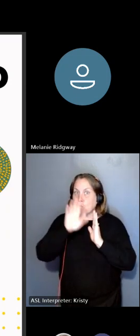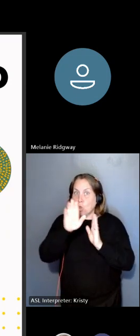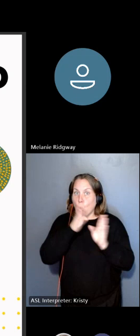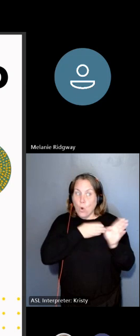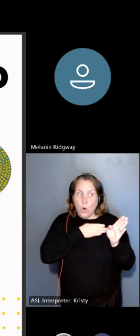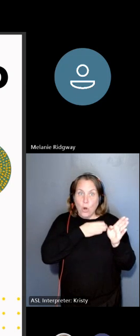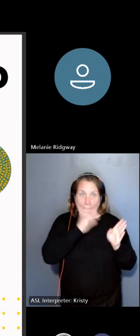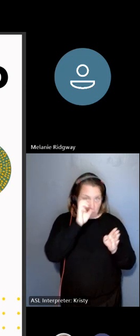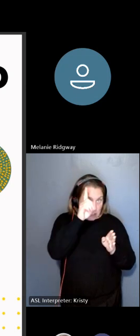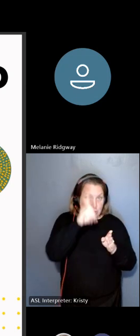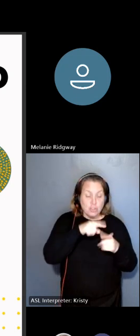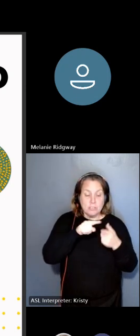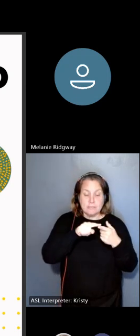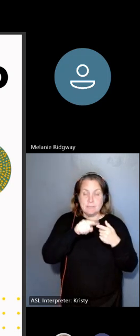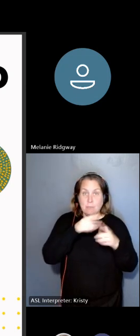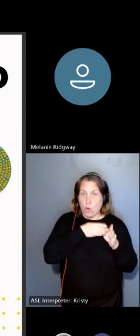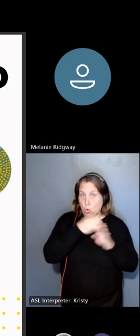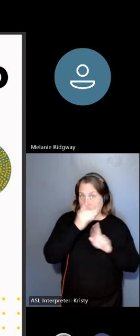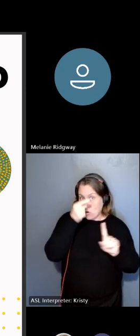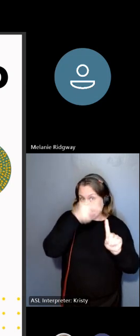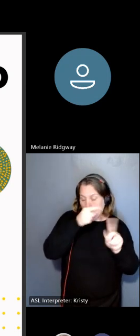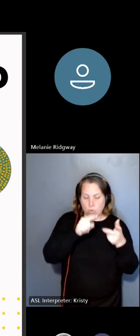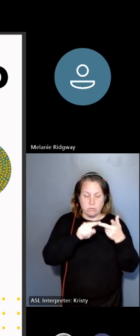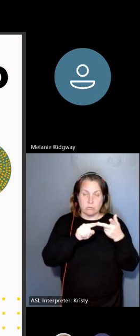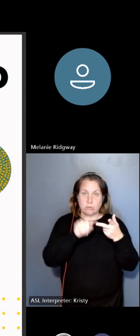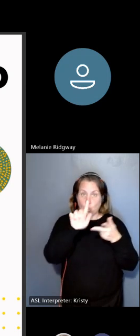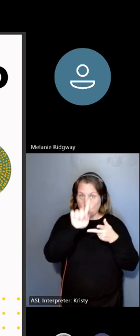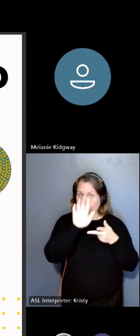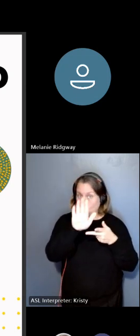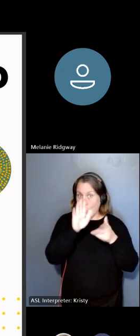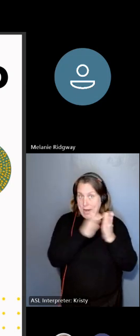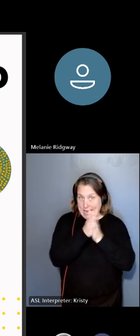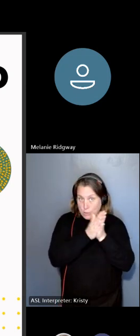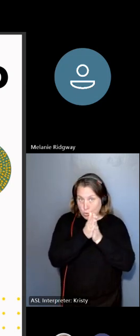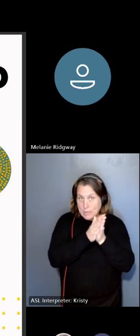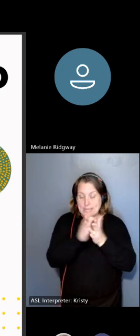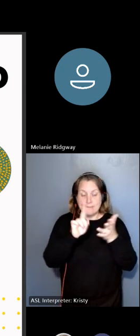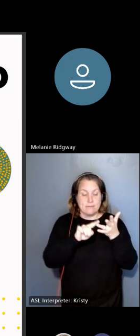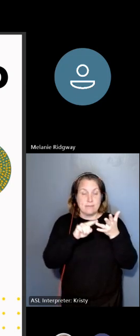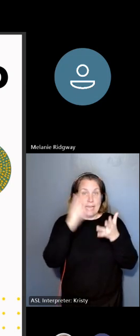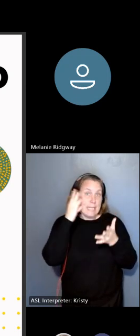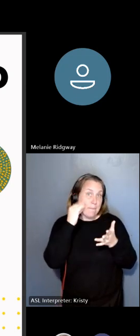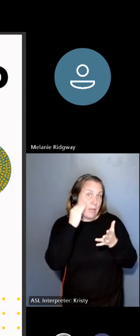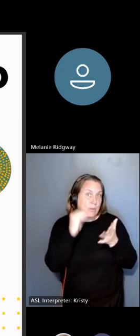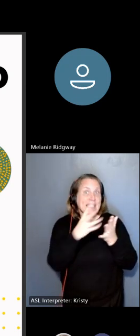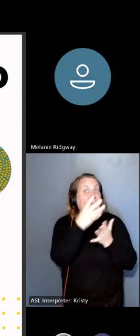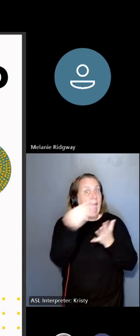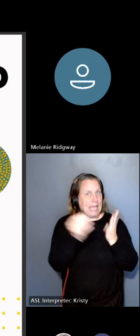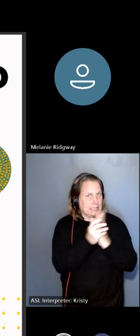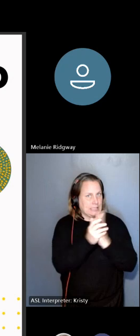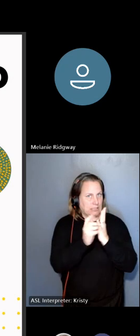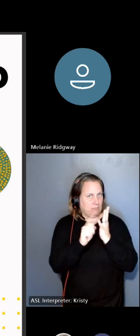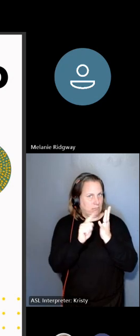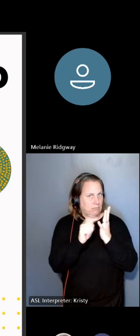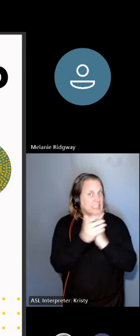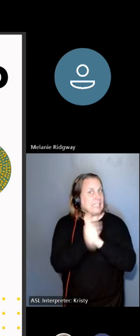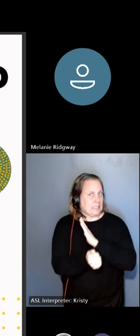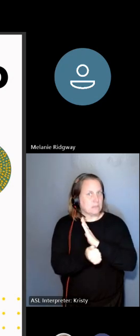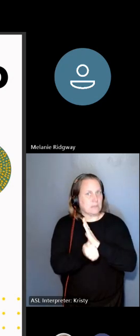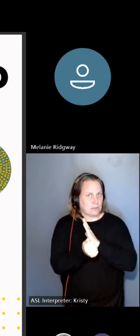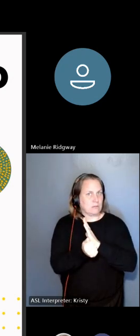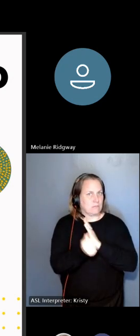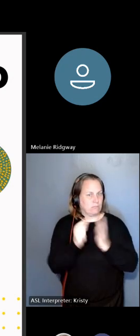goals, interests, experience, and skills. It is the first